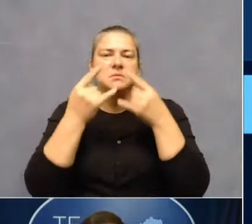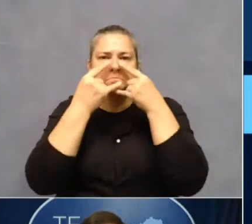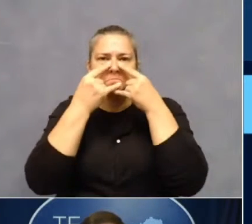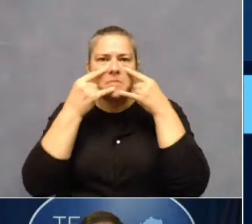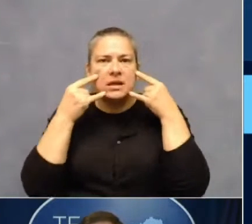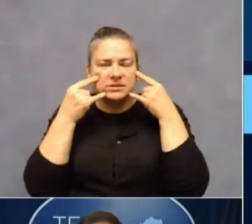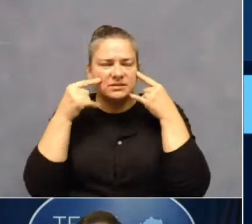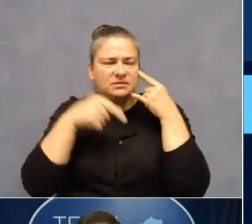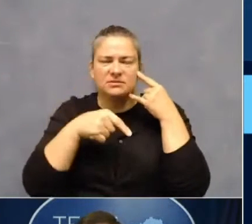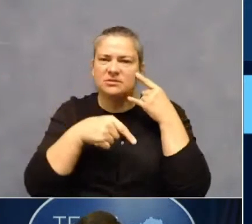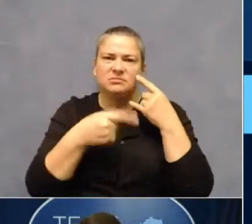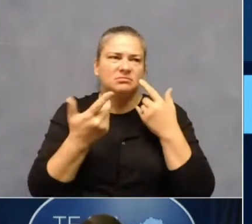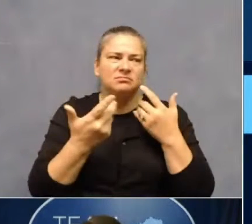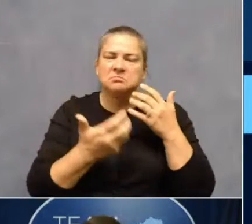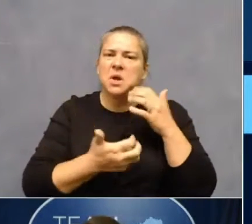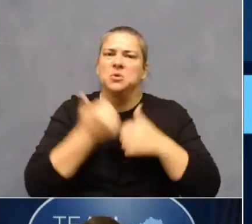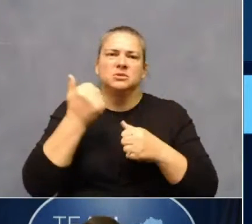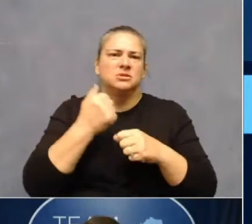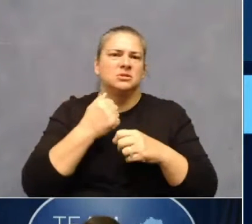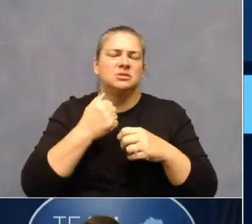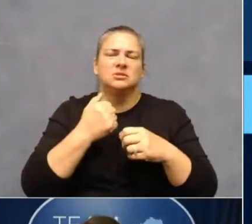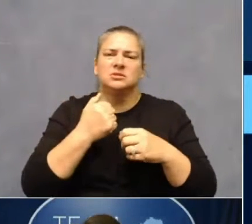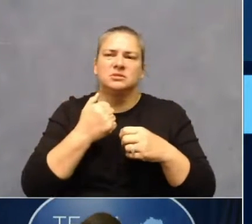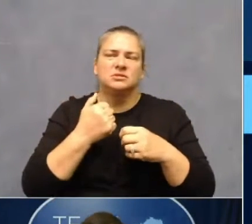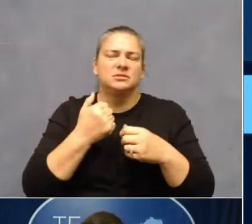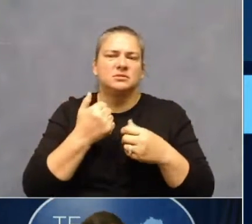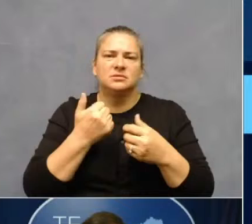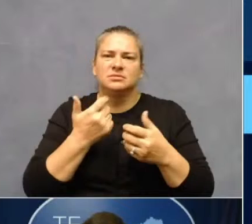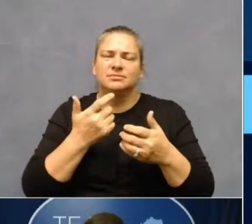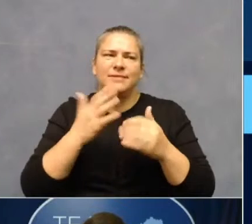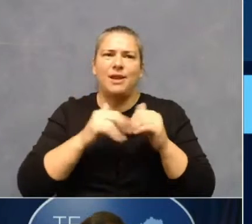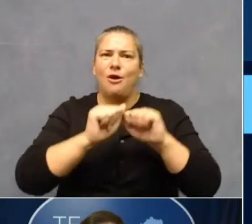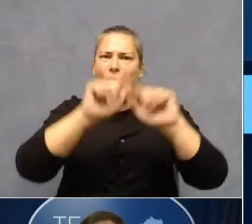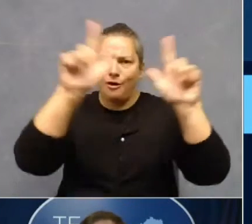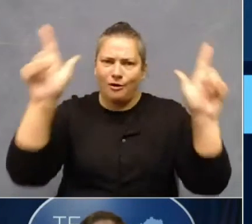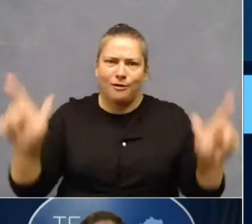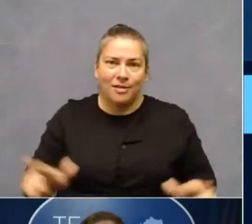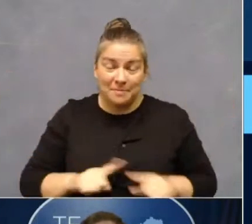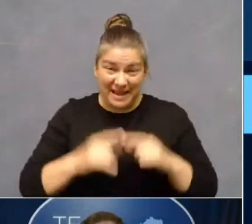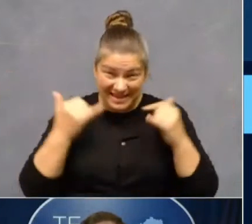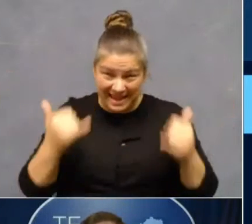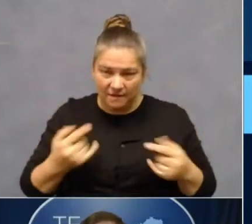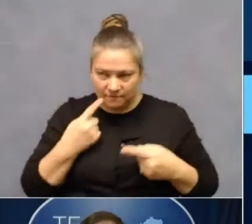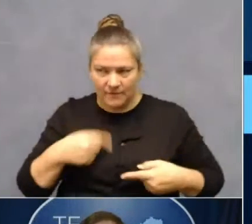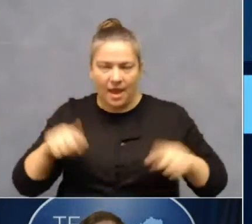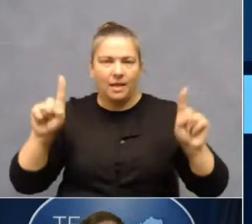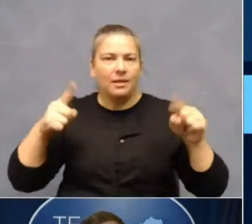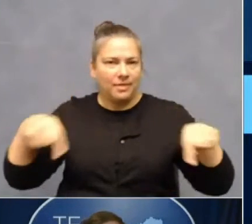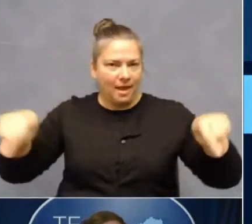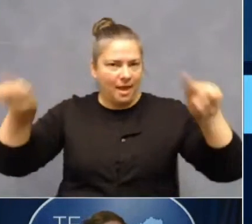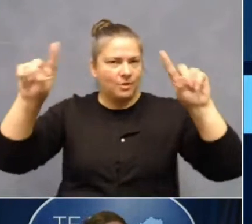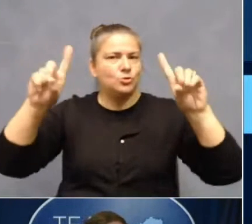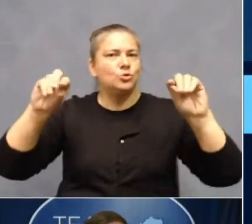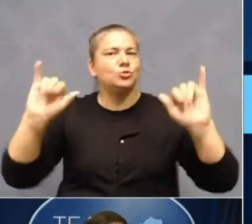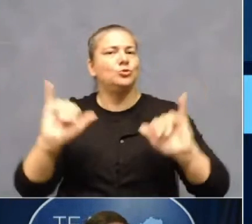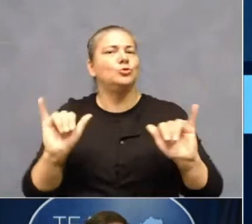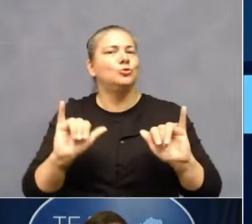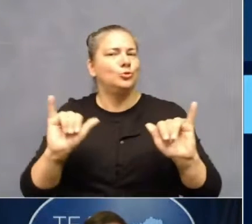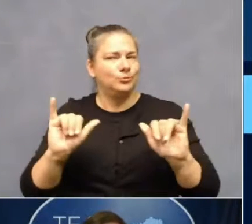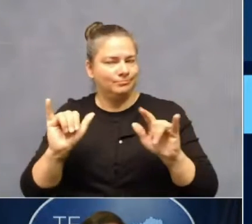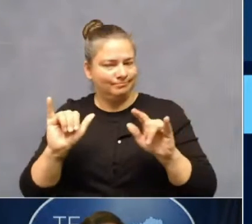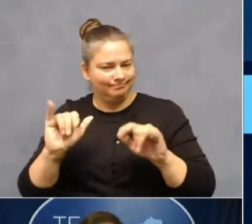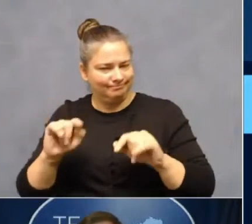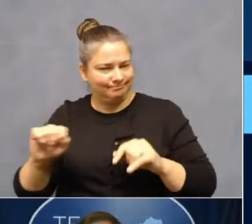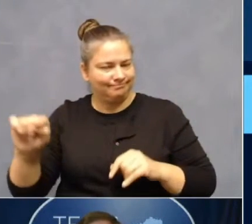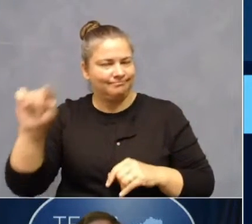country, though it is similar to so many that others have now put into place. This is, if followed, if